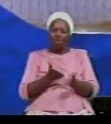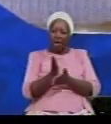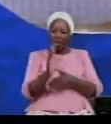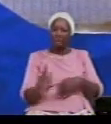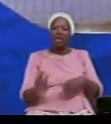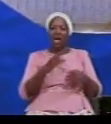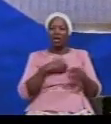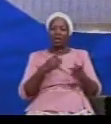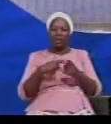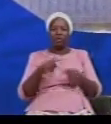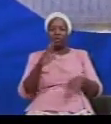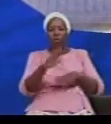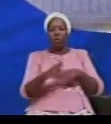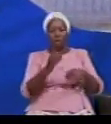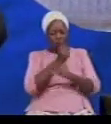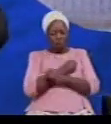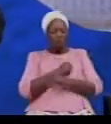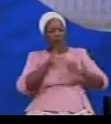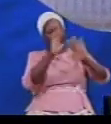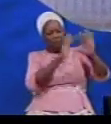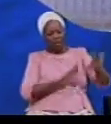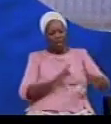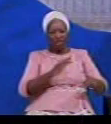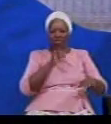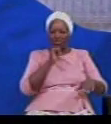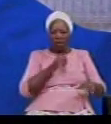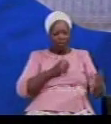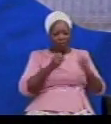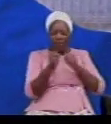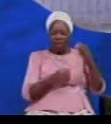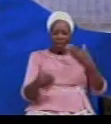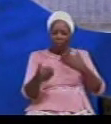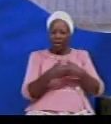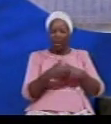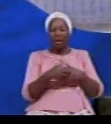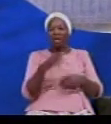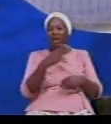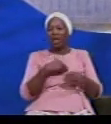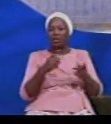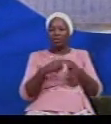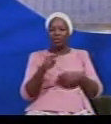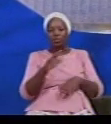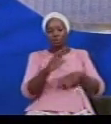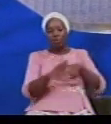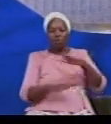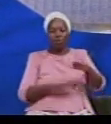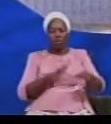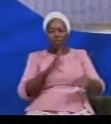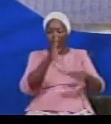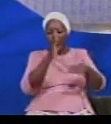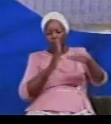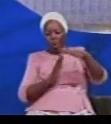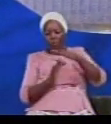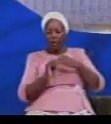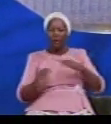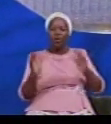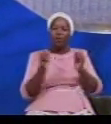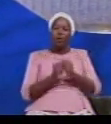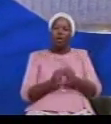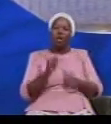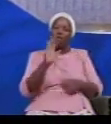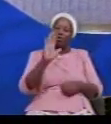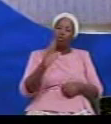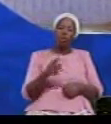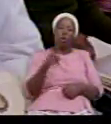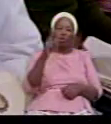love mercy, no retaliation, no revenge, and to walk humbly with thy God.